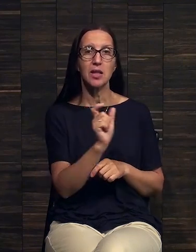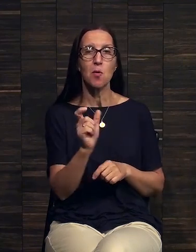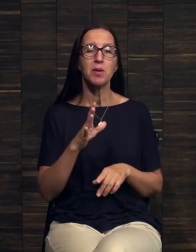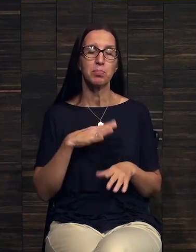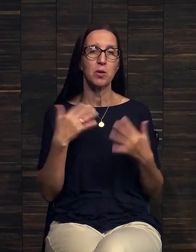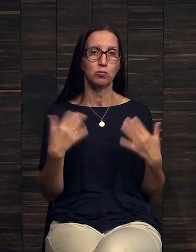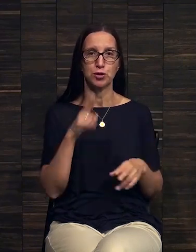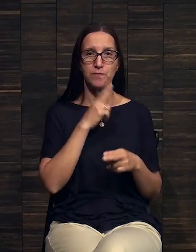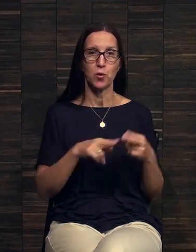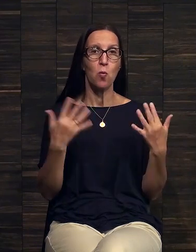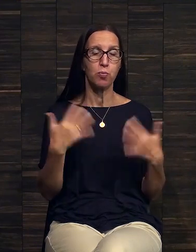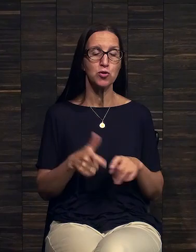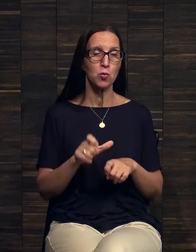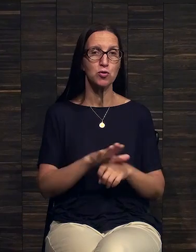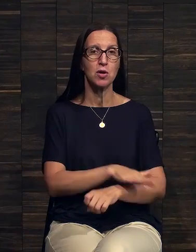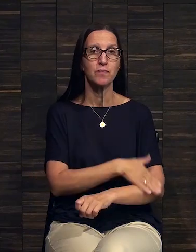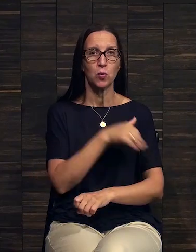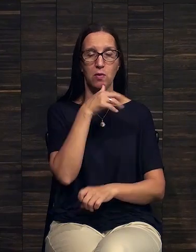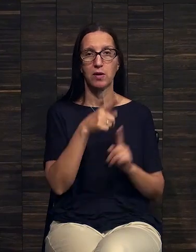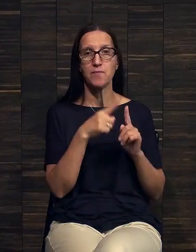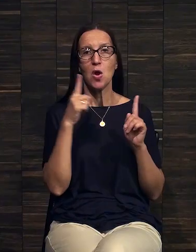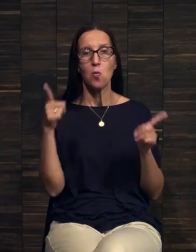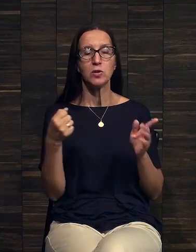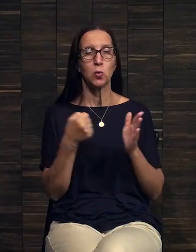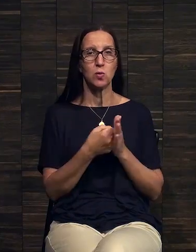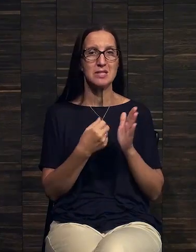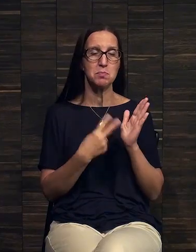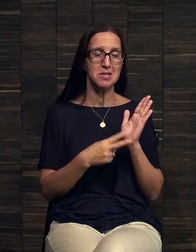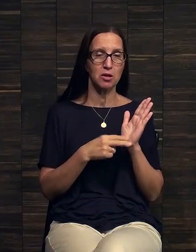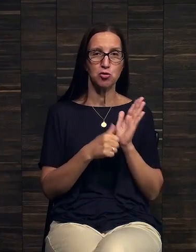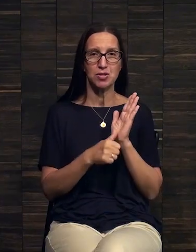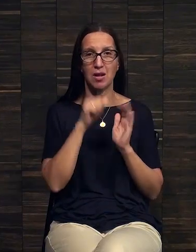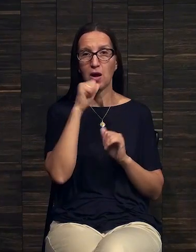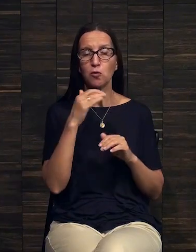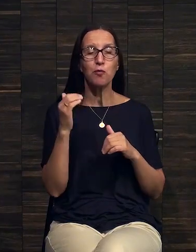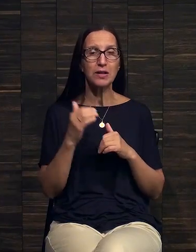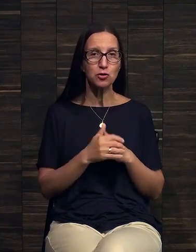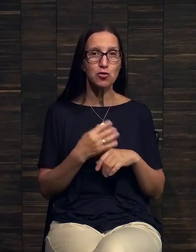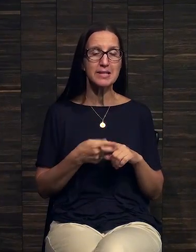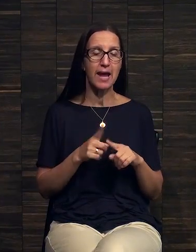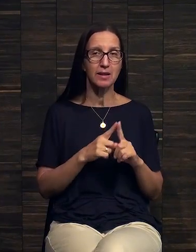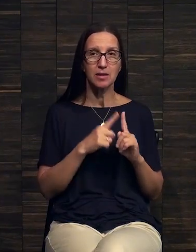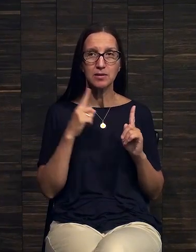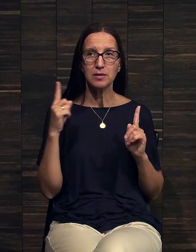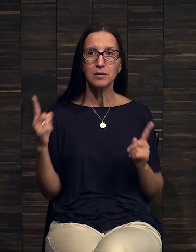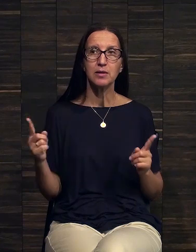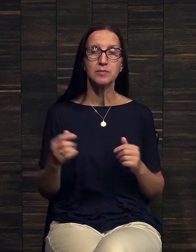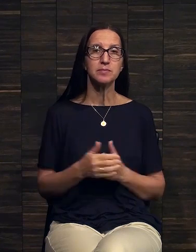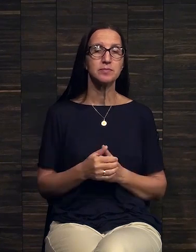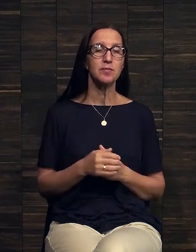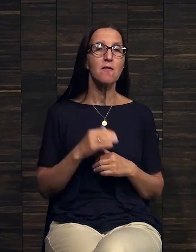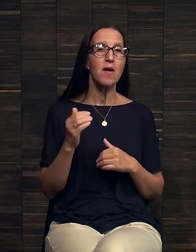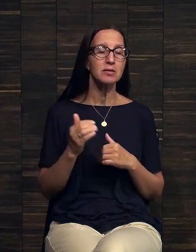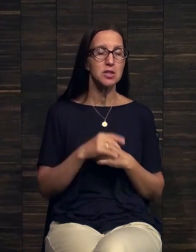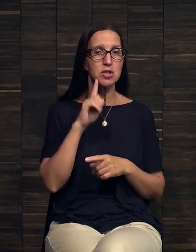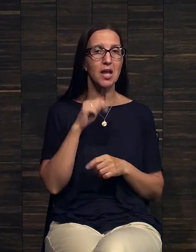this, we lost this moment, and up to the 70s, in the 60s, what we had in the 60s,